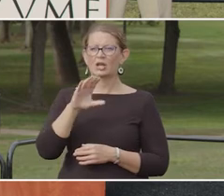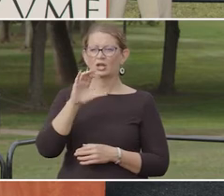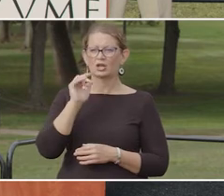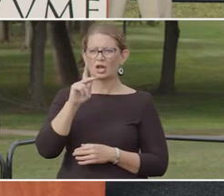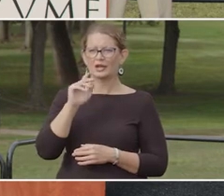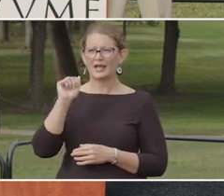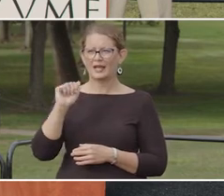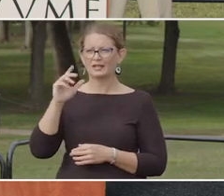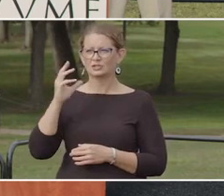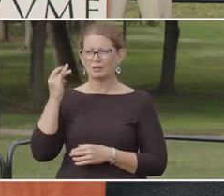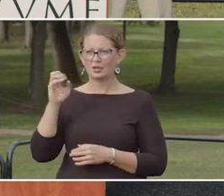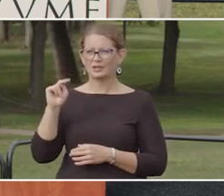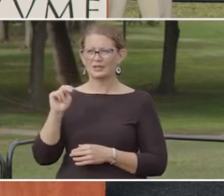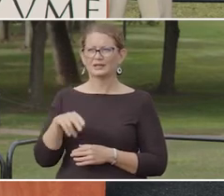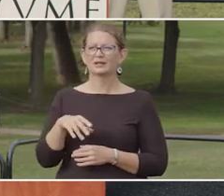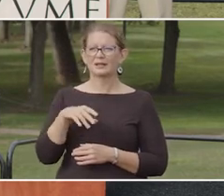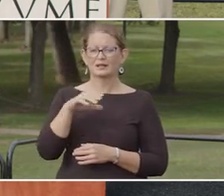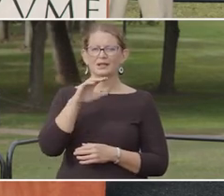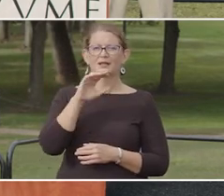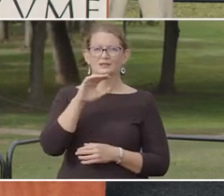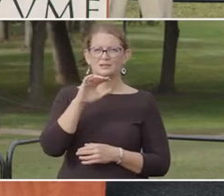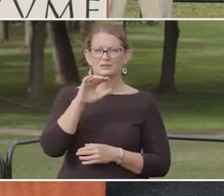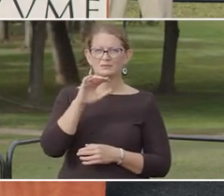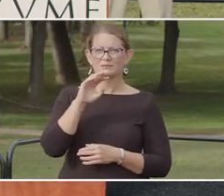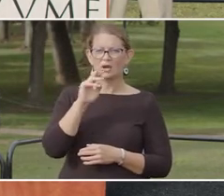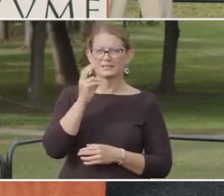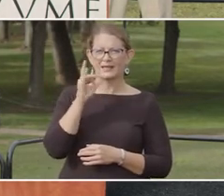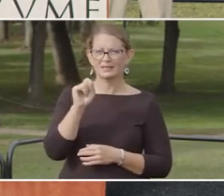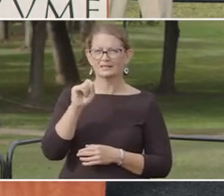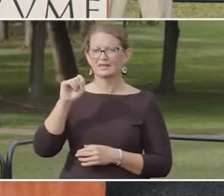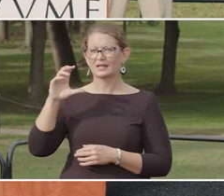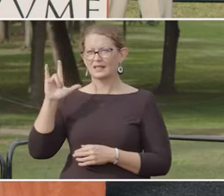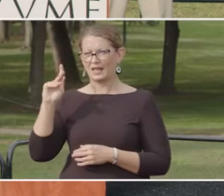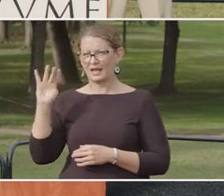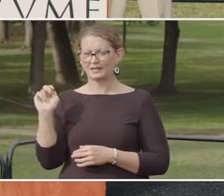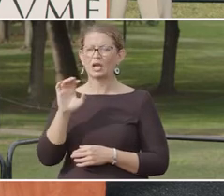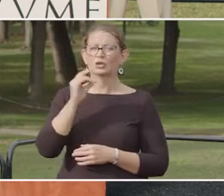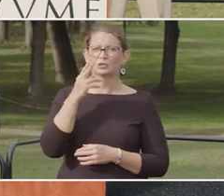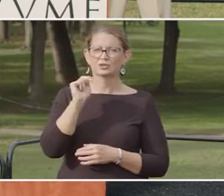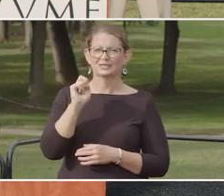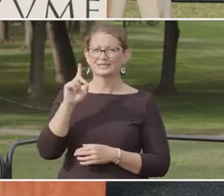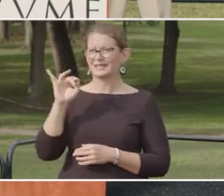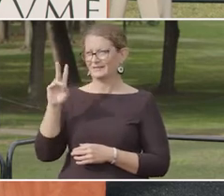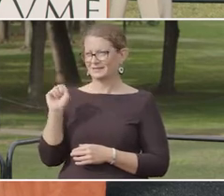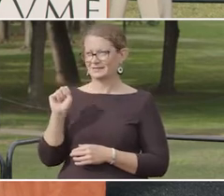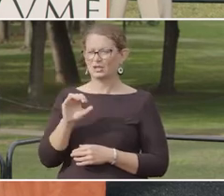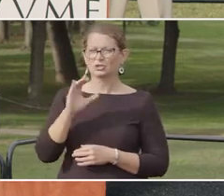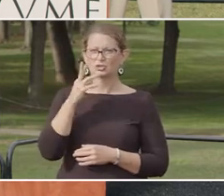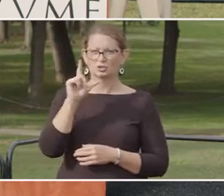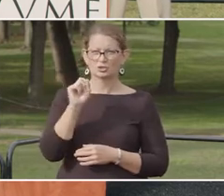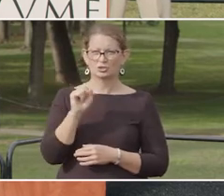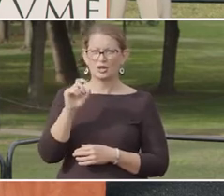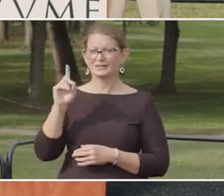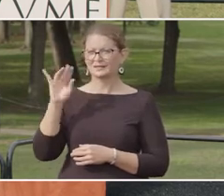Chamberlain, Daniel Drummond, Marcellus Eugene Klein, Eugene Davis, Charles